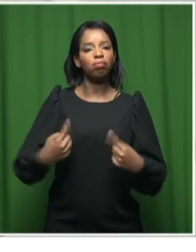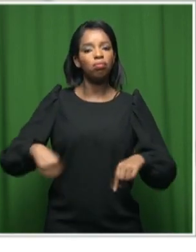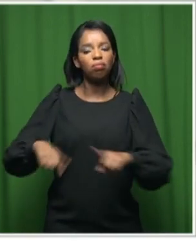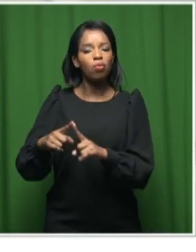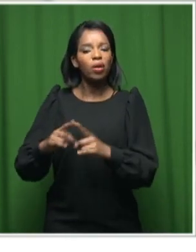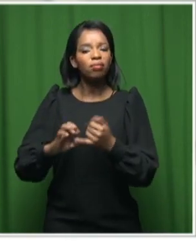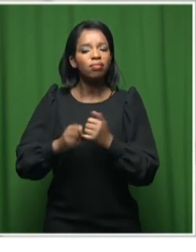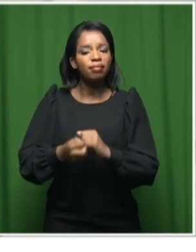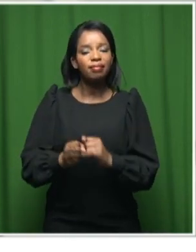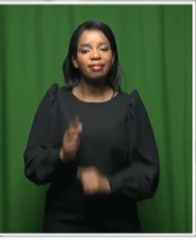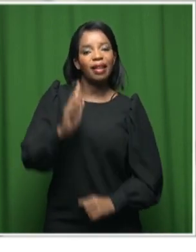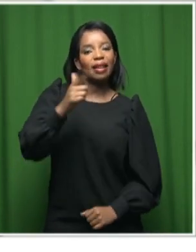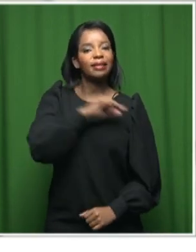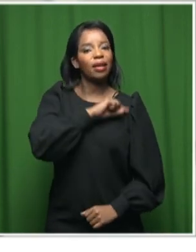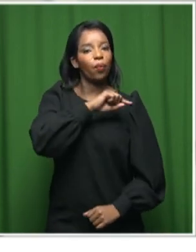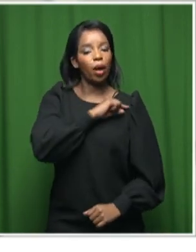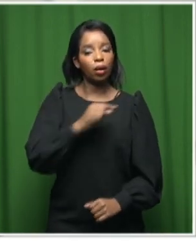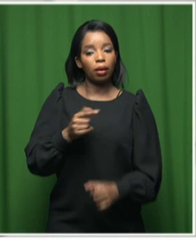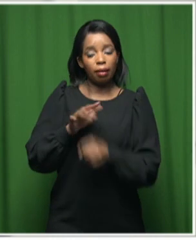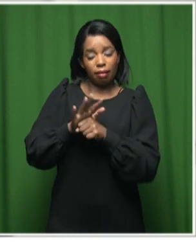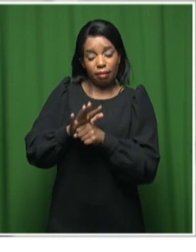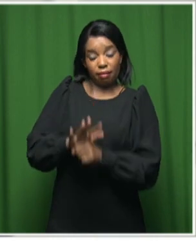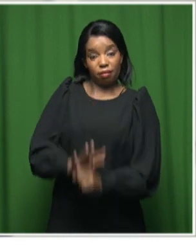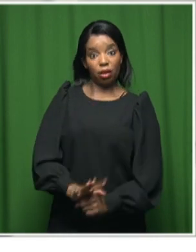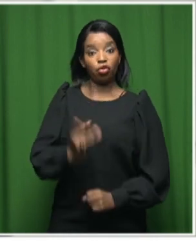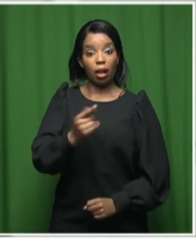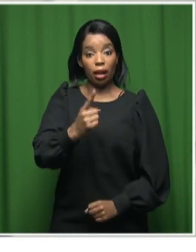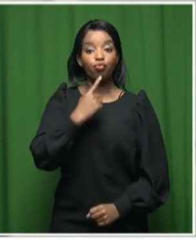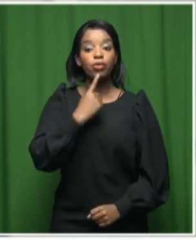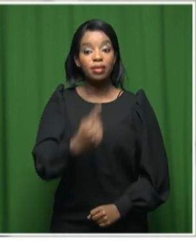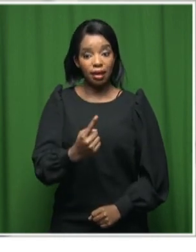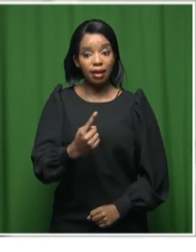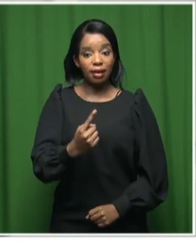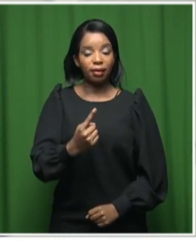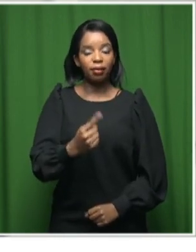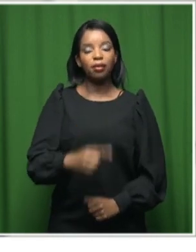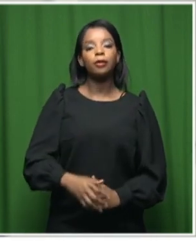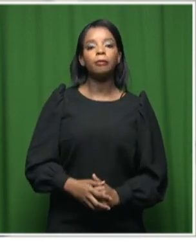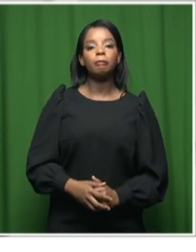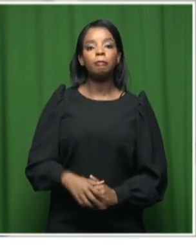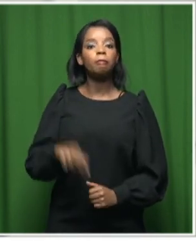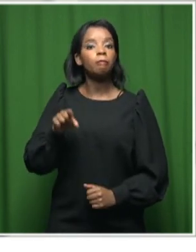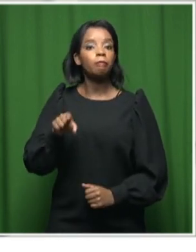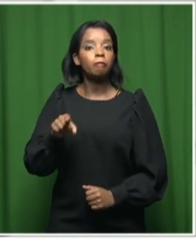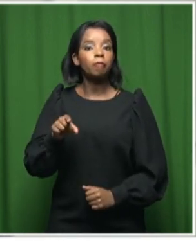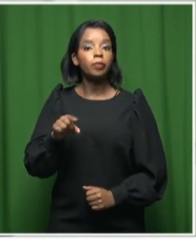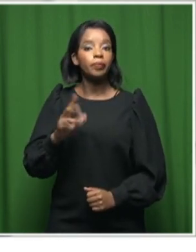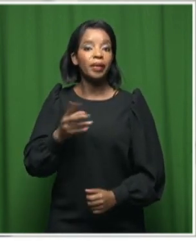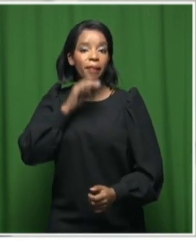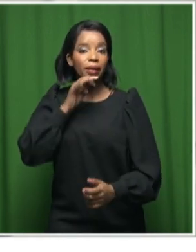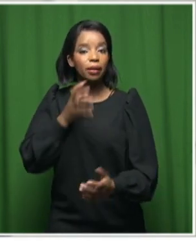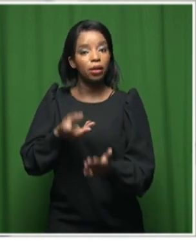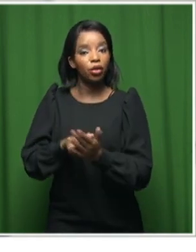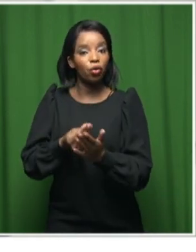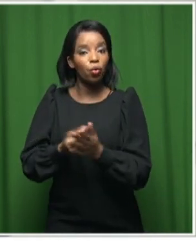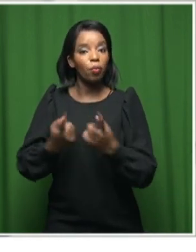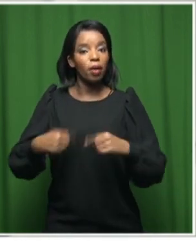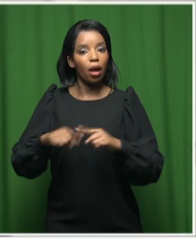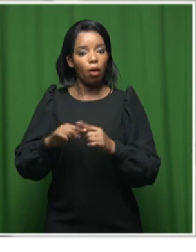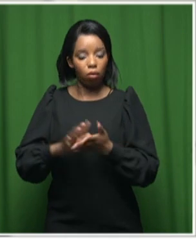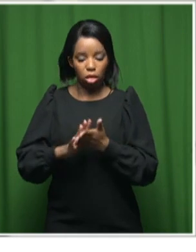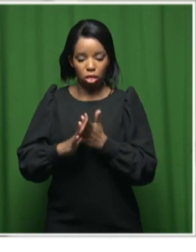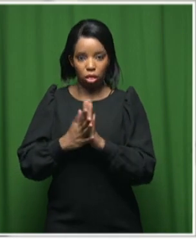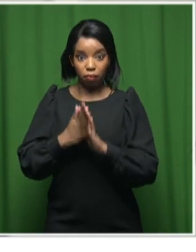later because of the pressure that, as you say, that we are seeing in the economy. If you look at the